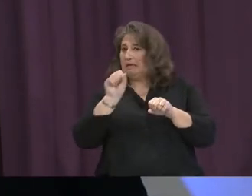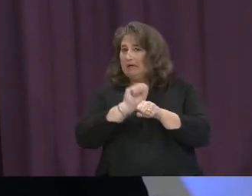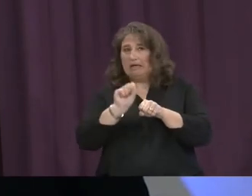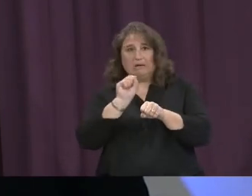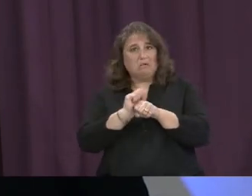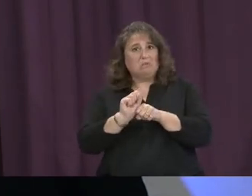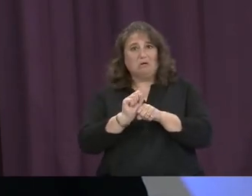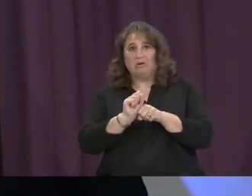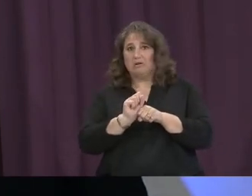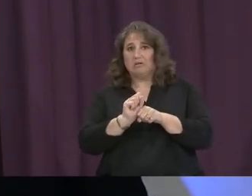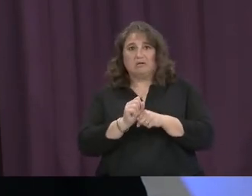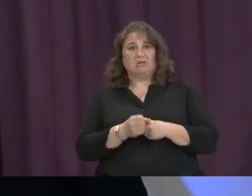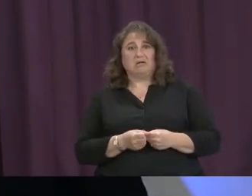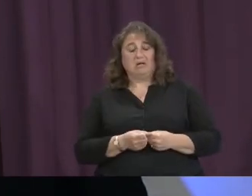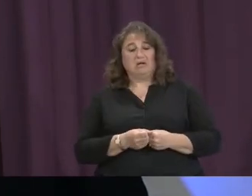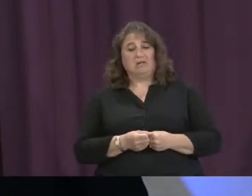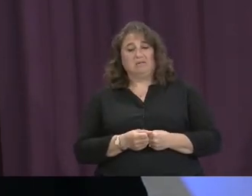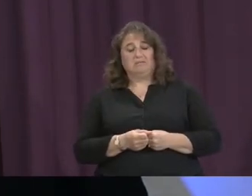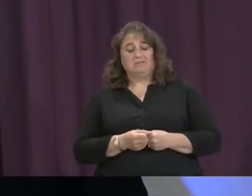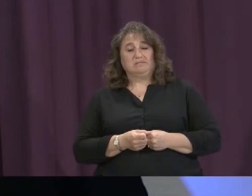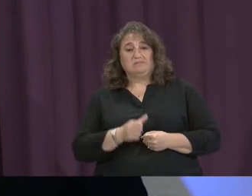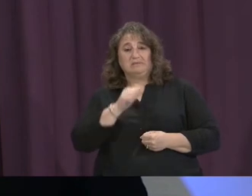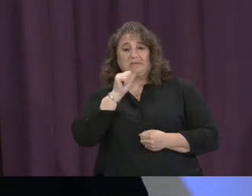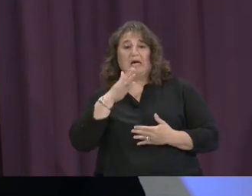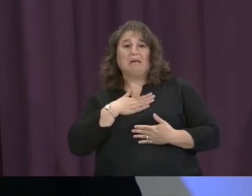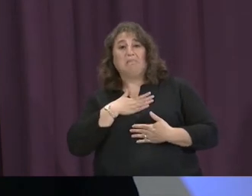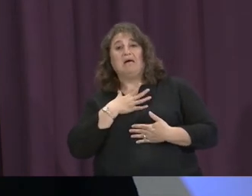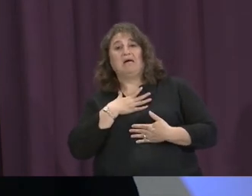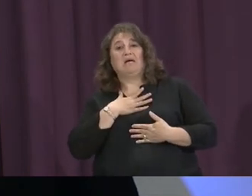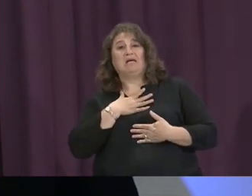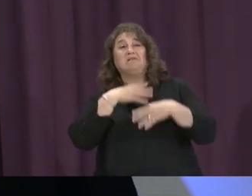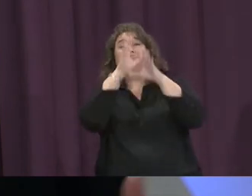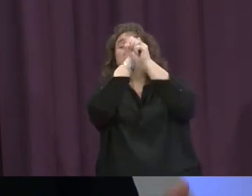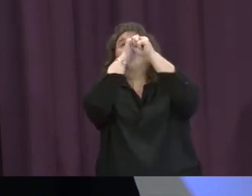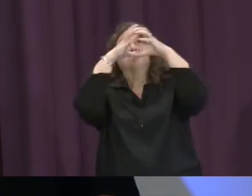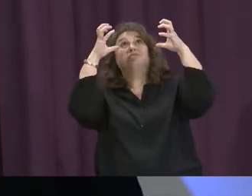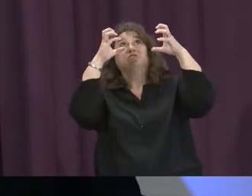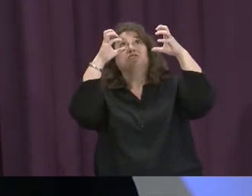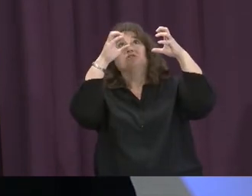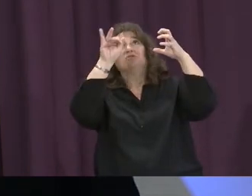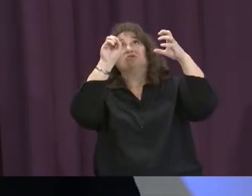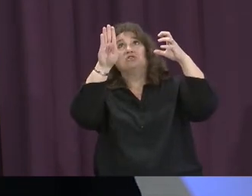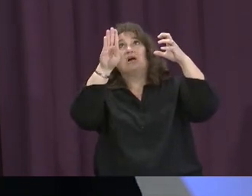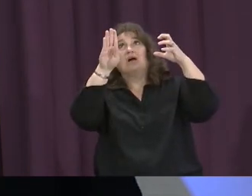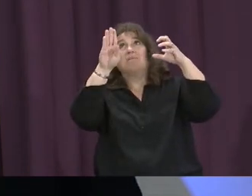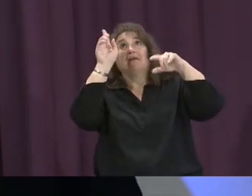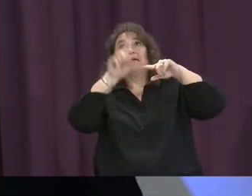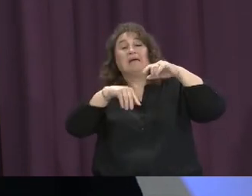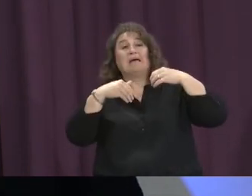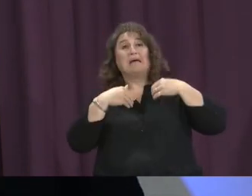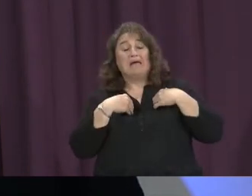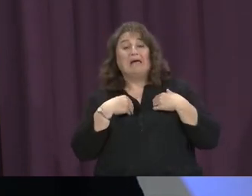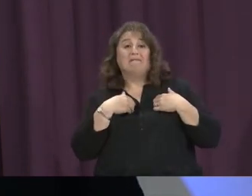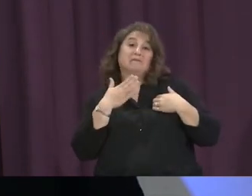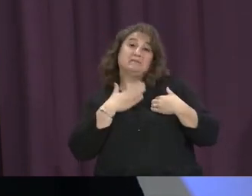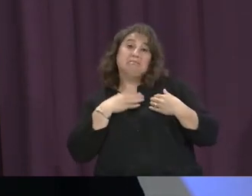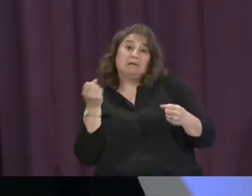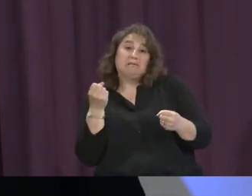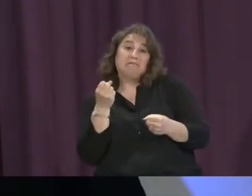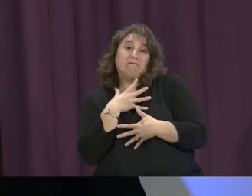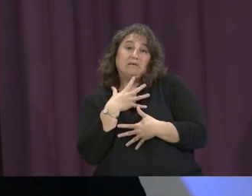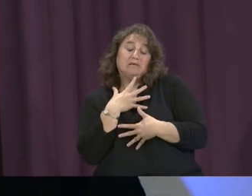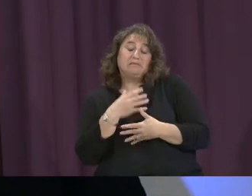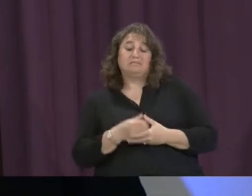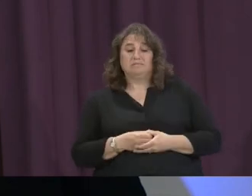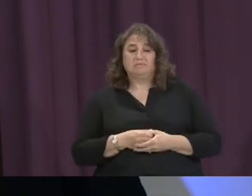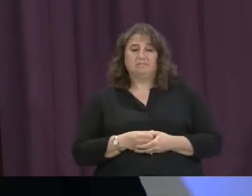job that, you know, a job that I really wanted using my degree. And that was a fear of mine. And I was,